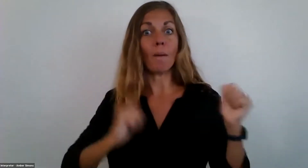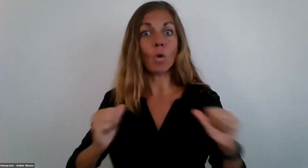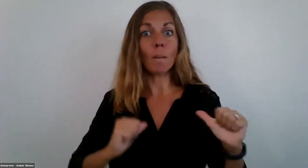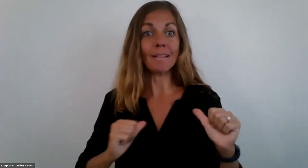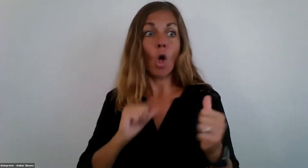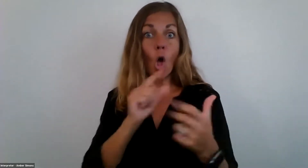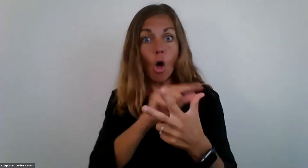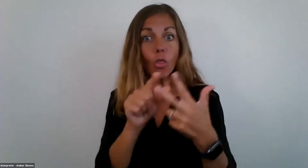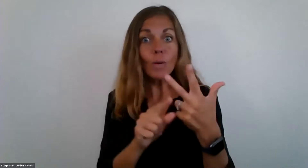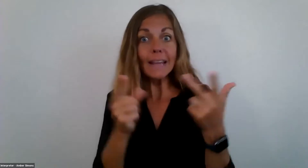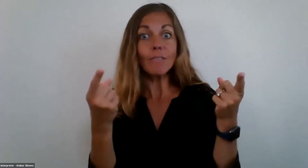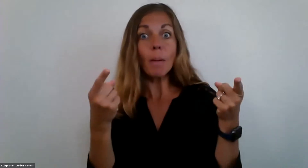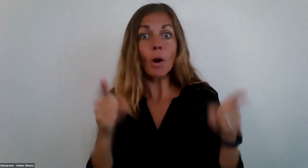happening.